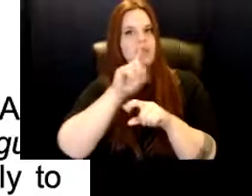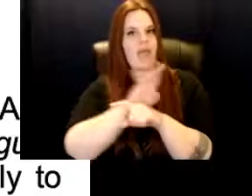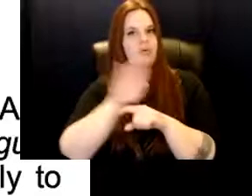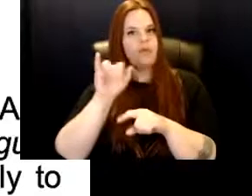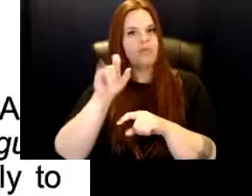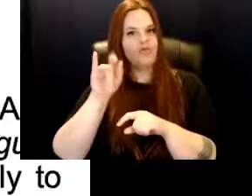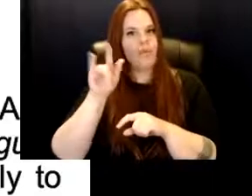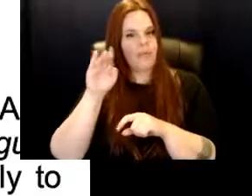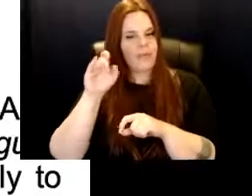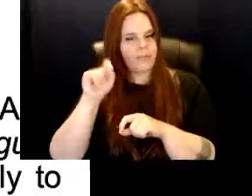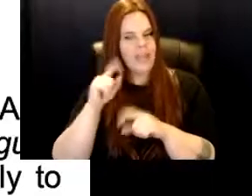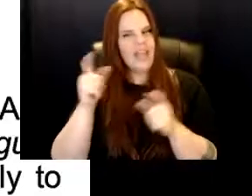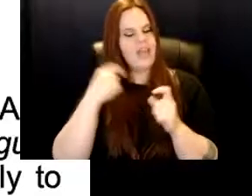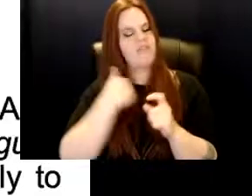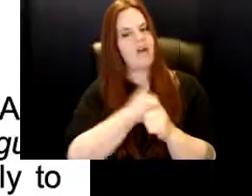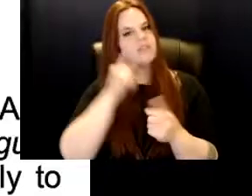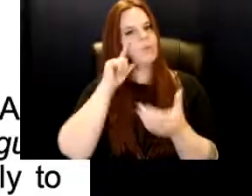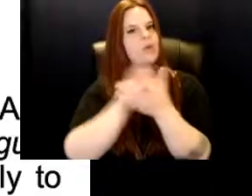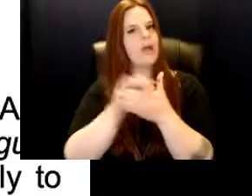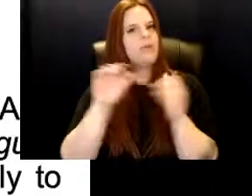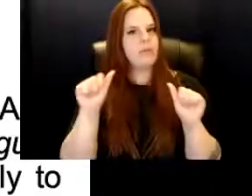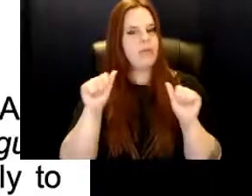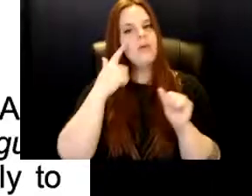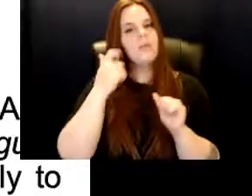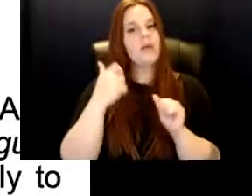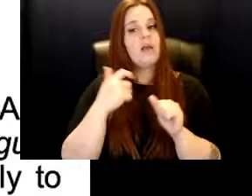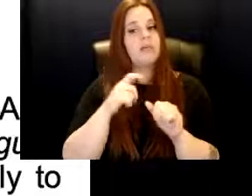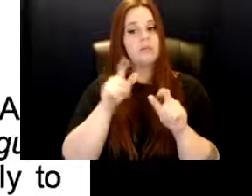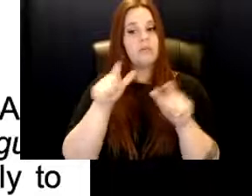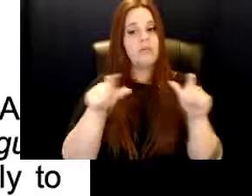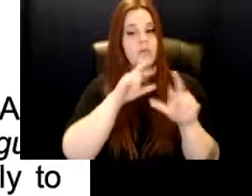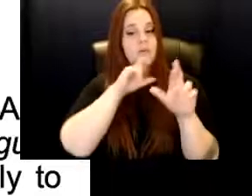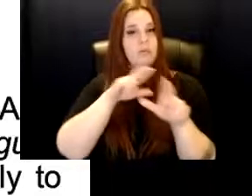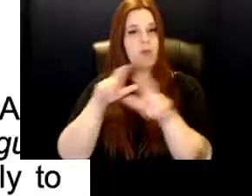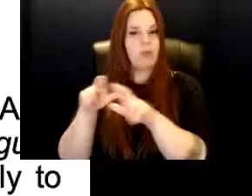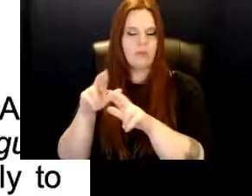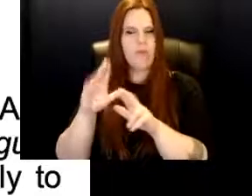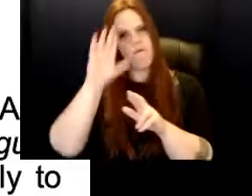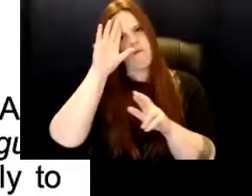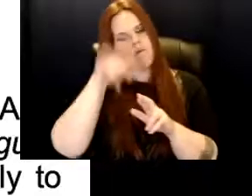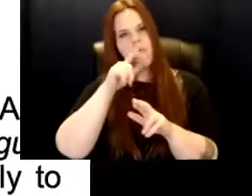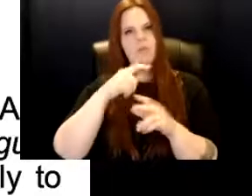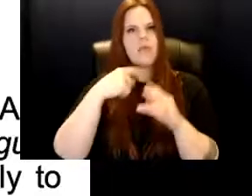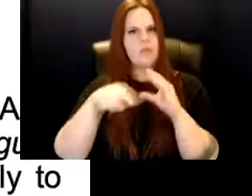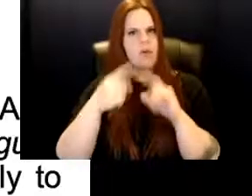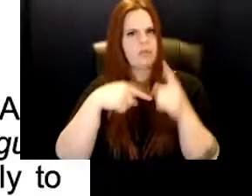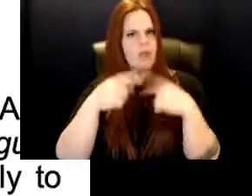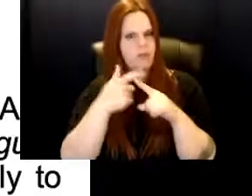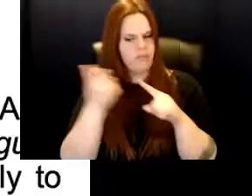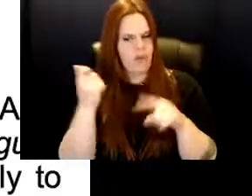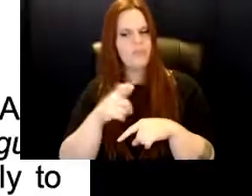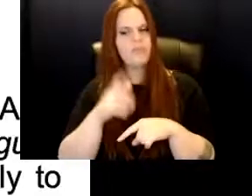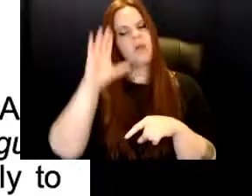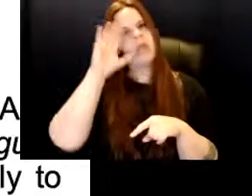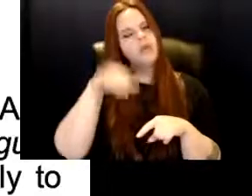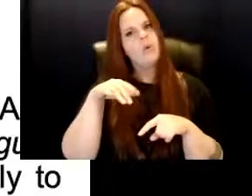some credibility because the recipients or respondents knew who the email was coming from. They knew that there would